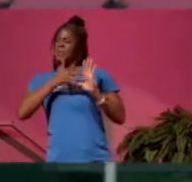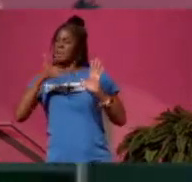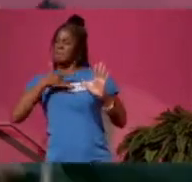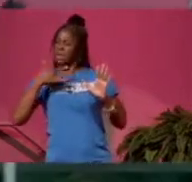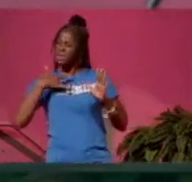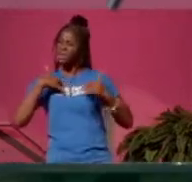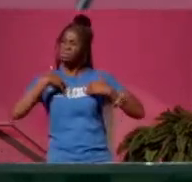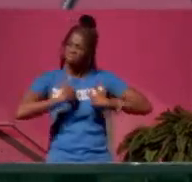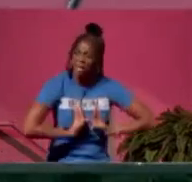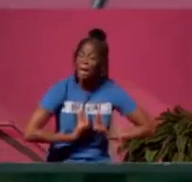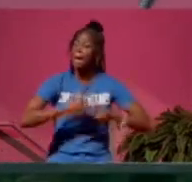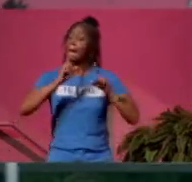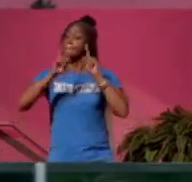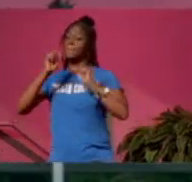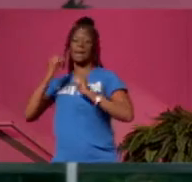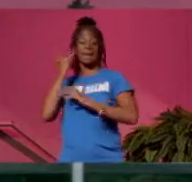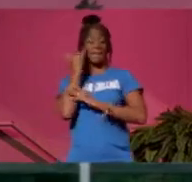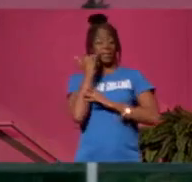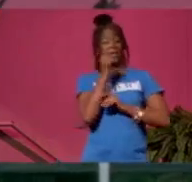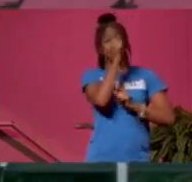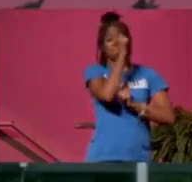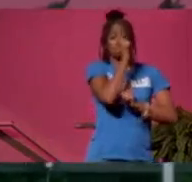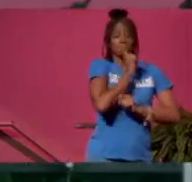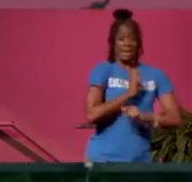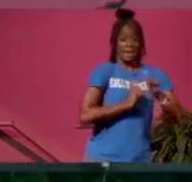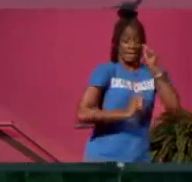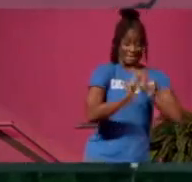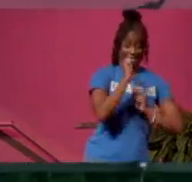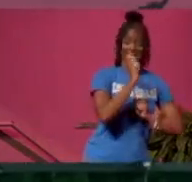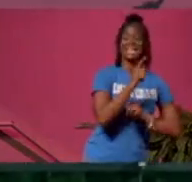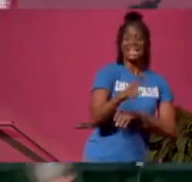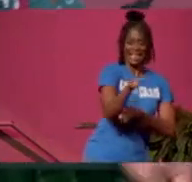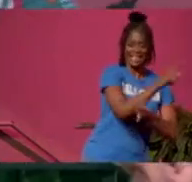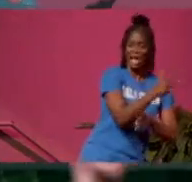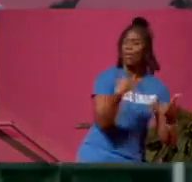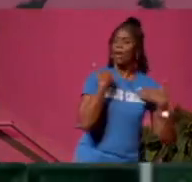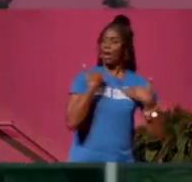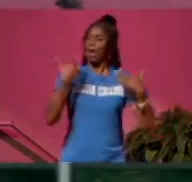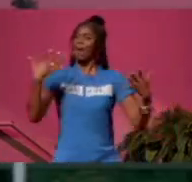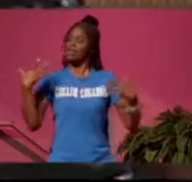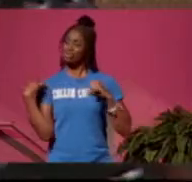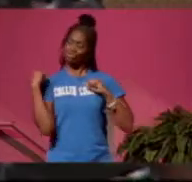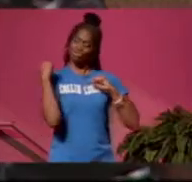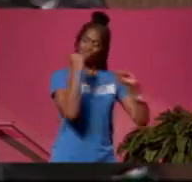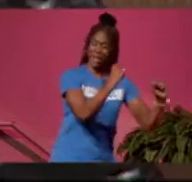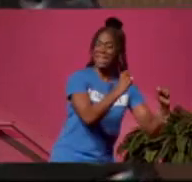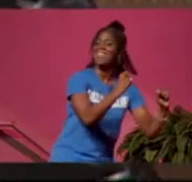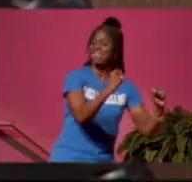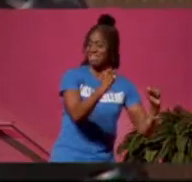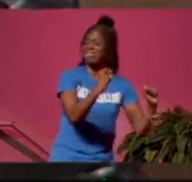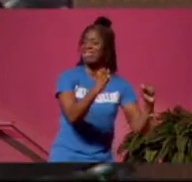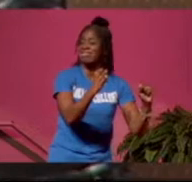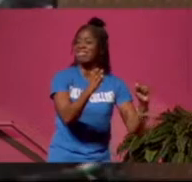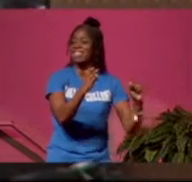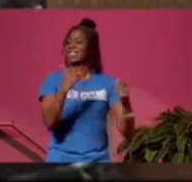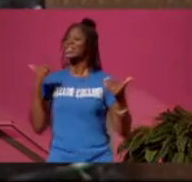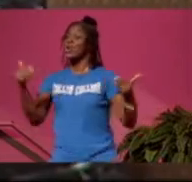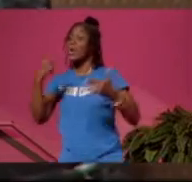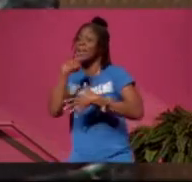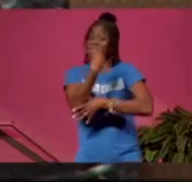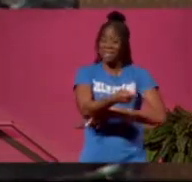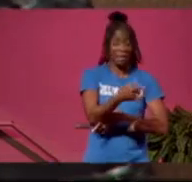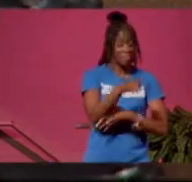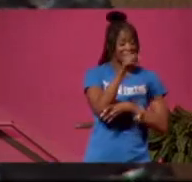that wait upon the Lord shall renew their strength. Come on, they need to know